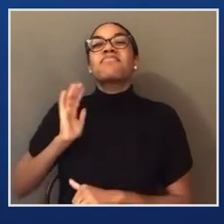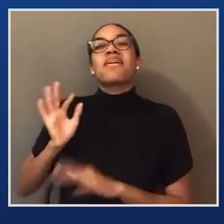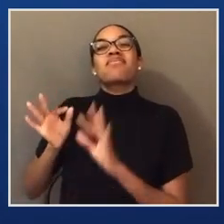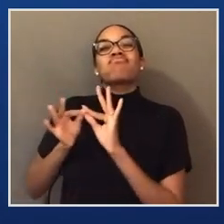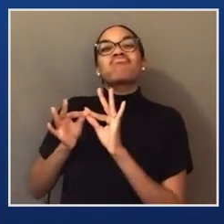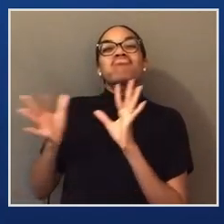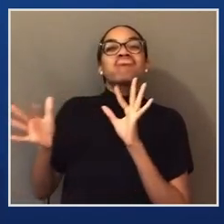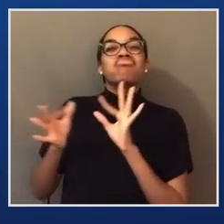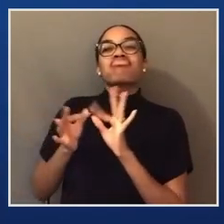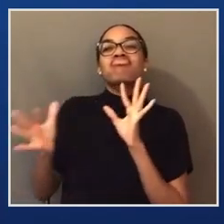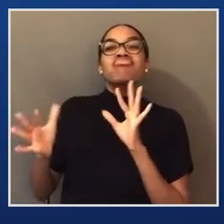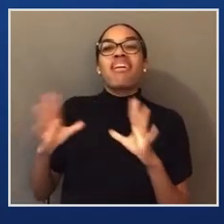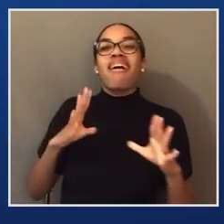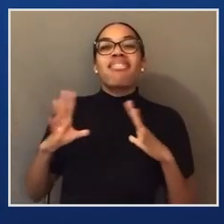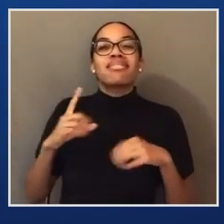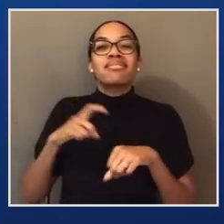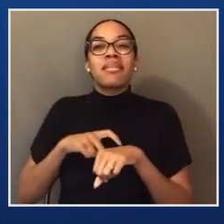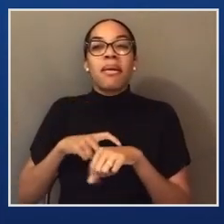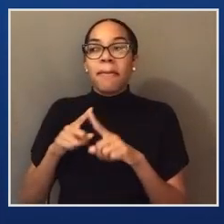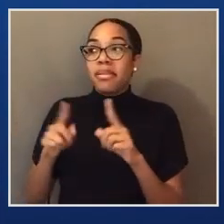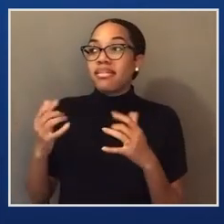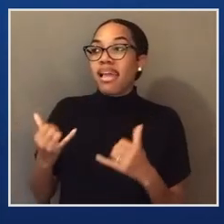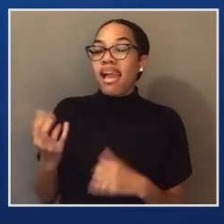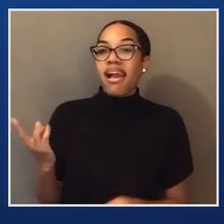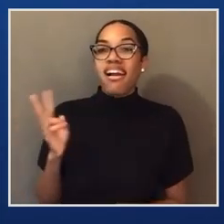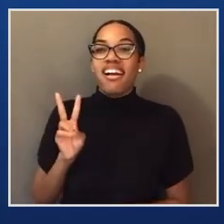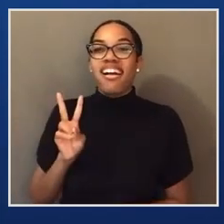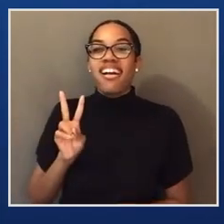On the ground, on the rim.